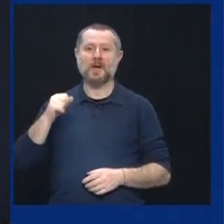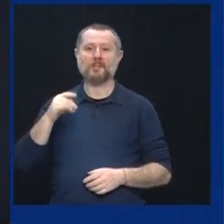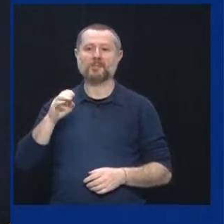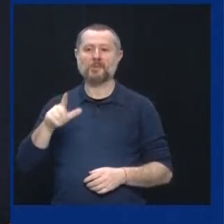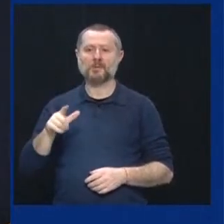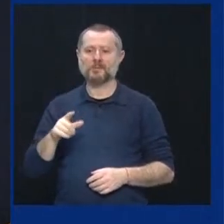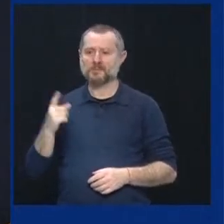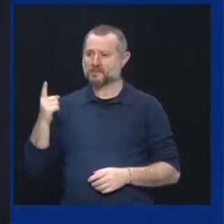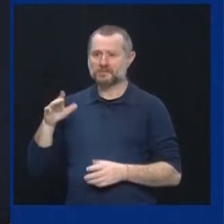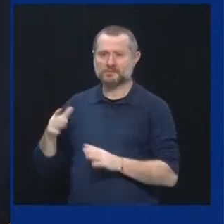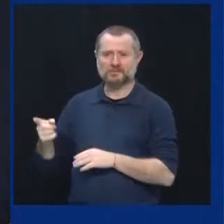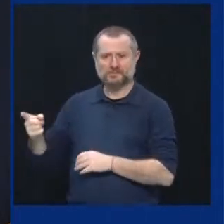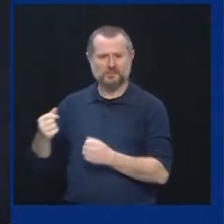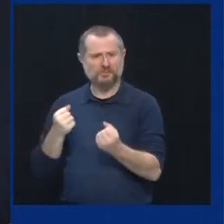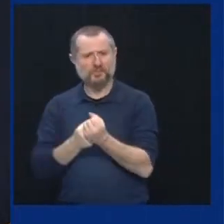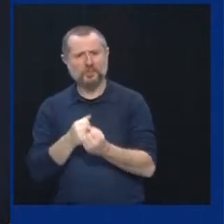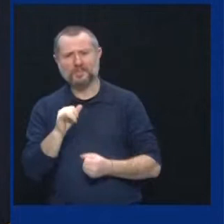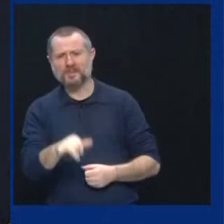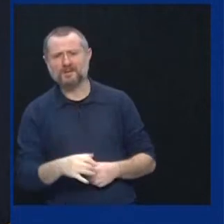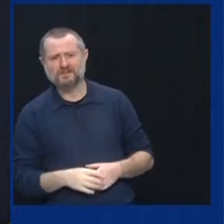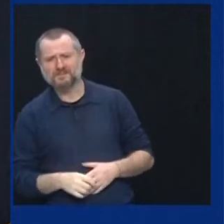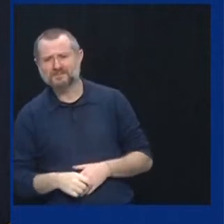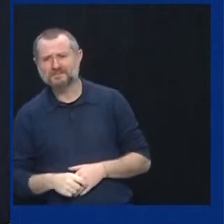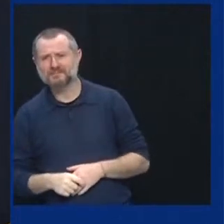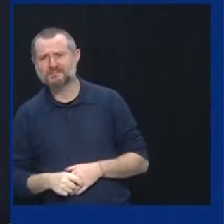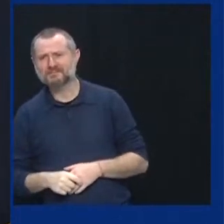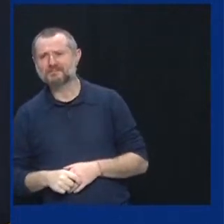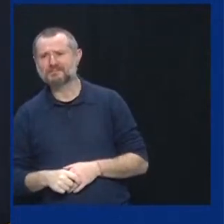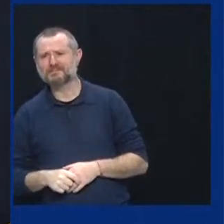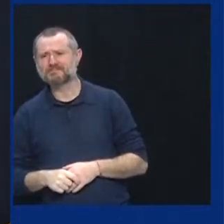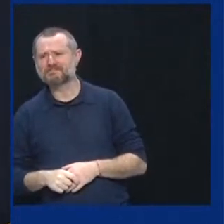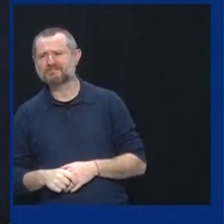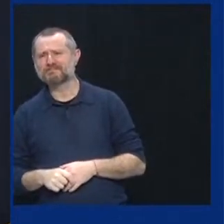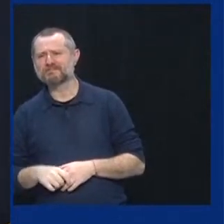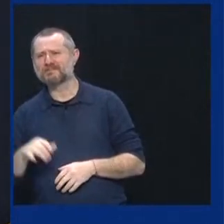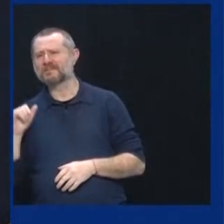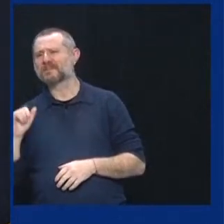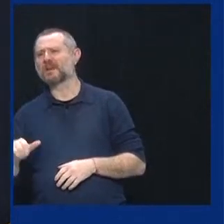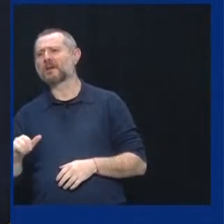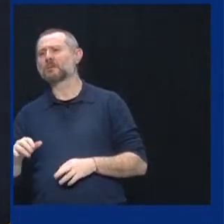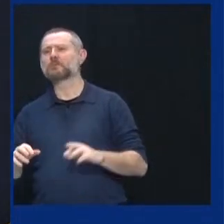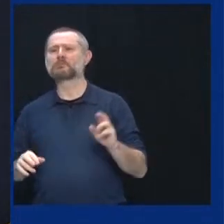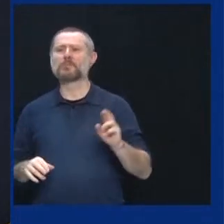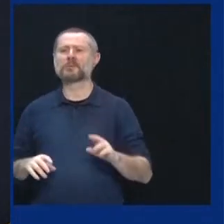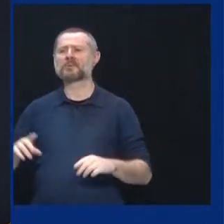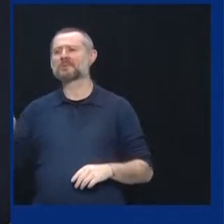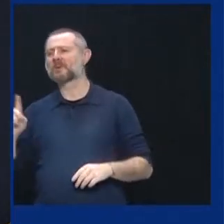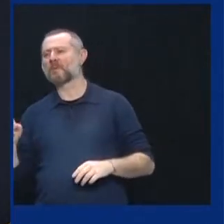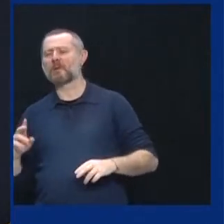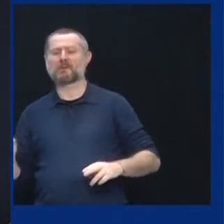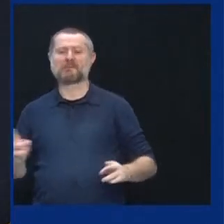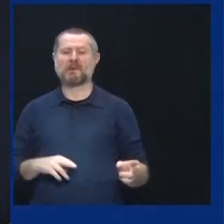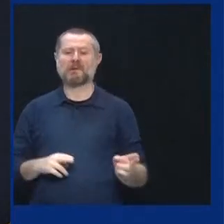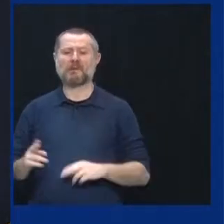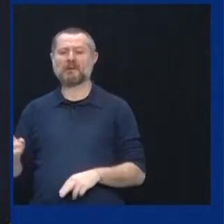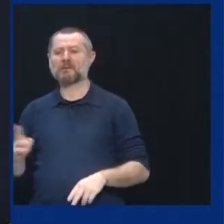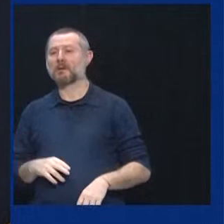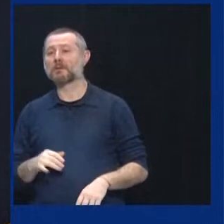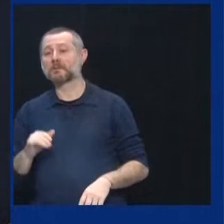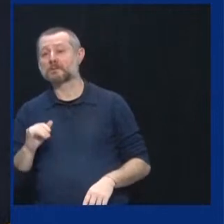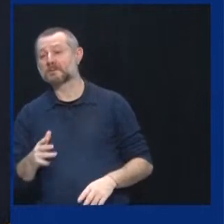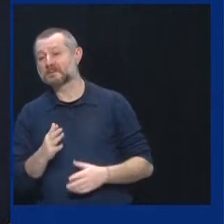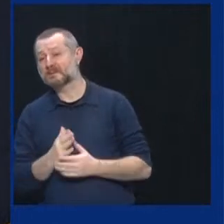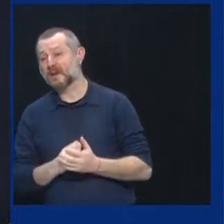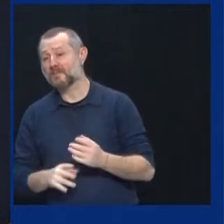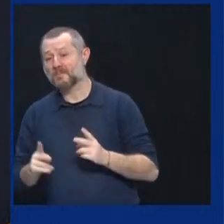died. I mean, but it's all this political toxicity, and then you get some people who